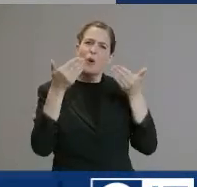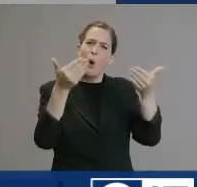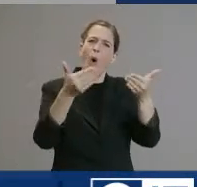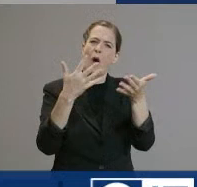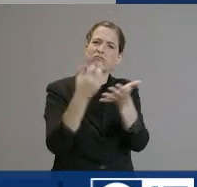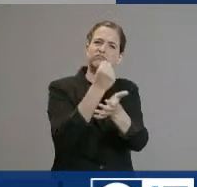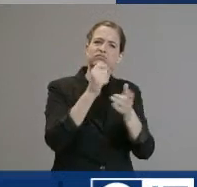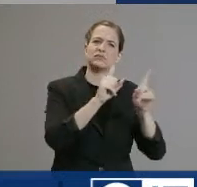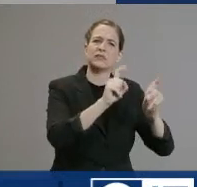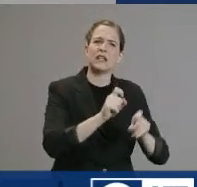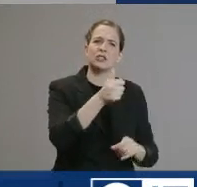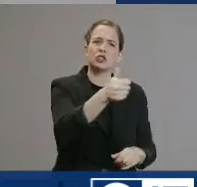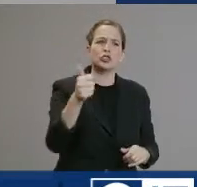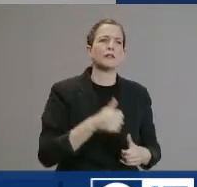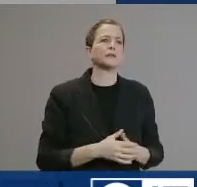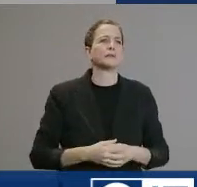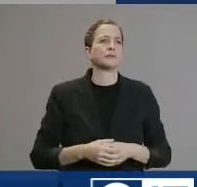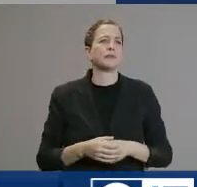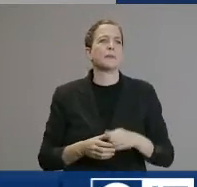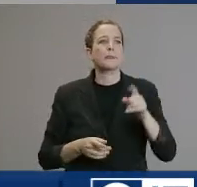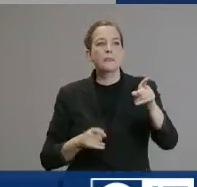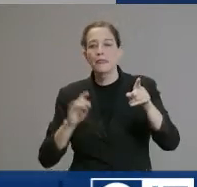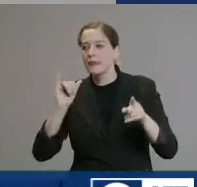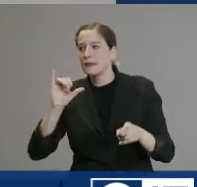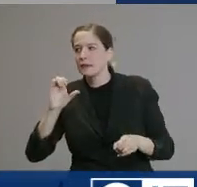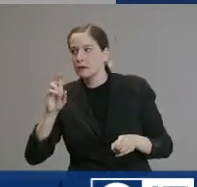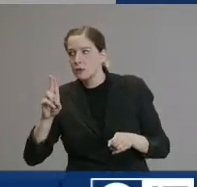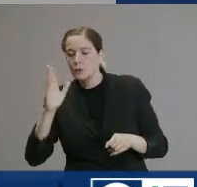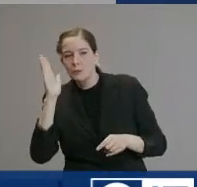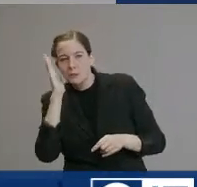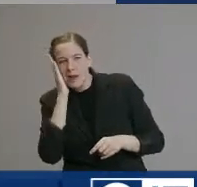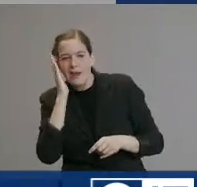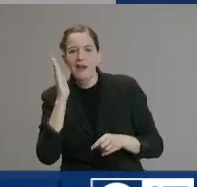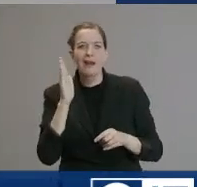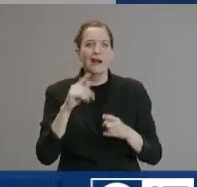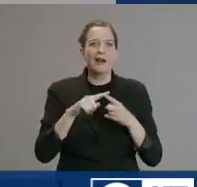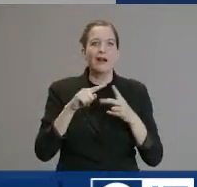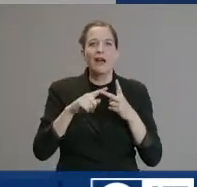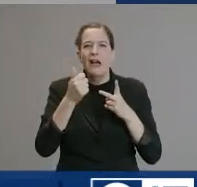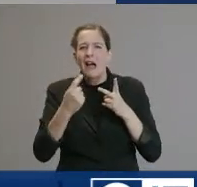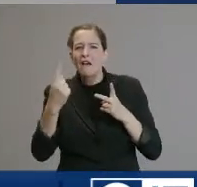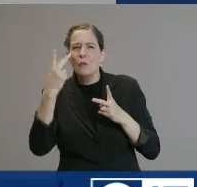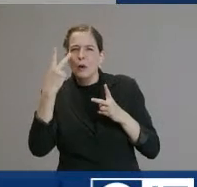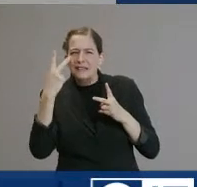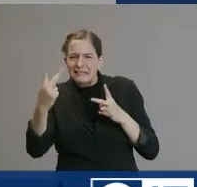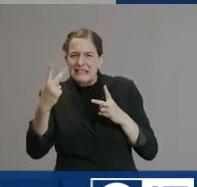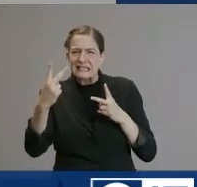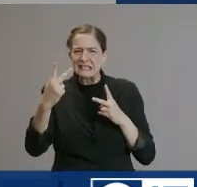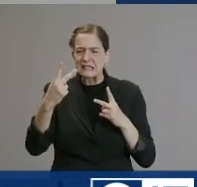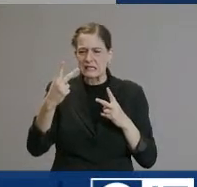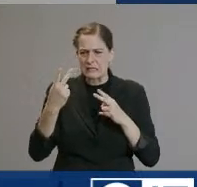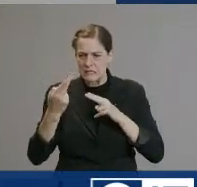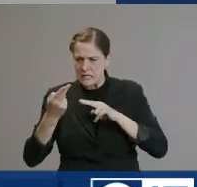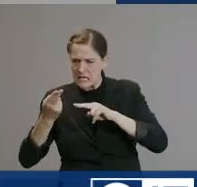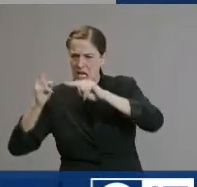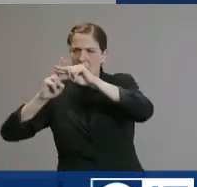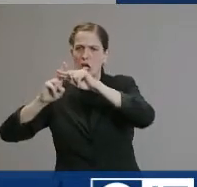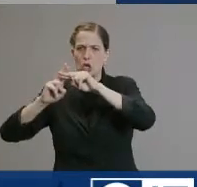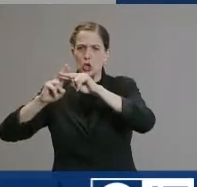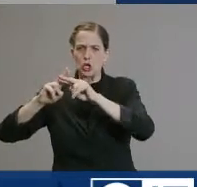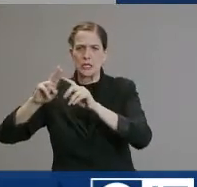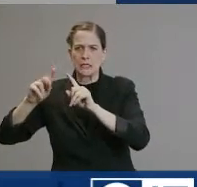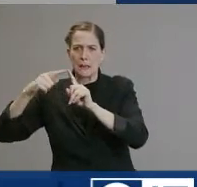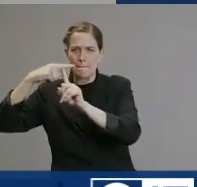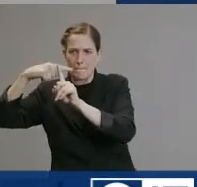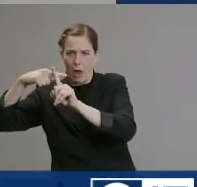Everybody's seeing the numbers of cases going up and the hospitalizations going up. I mean, is there a point where, is that the key, the number of beds